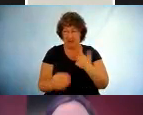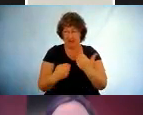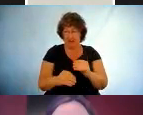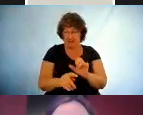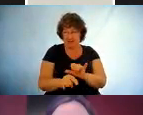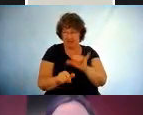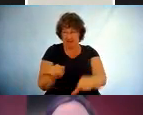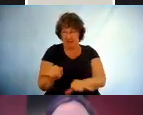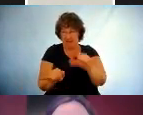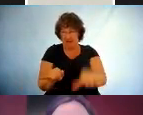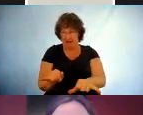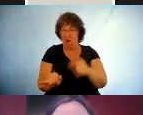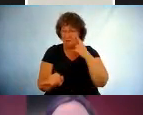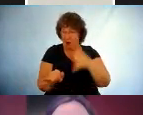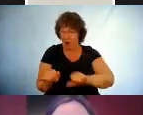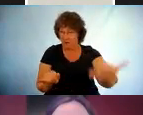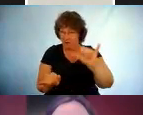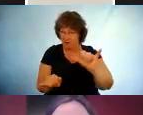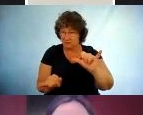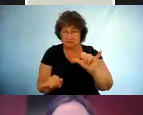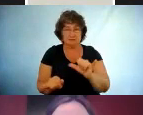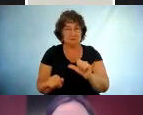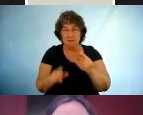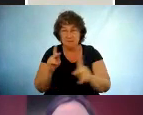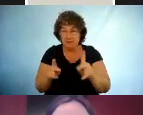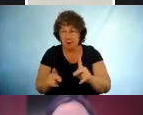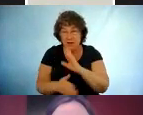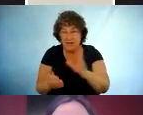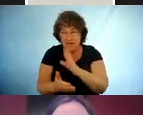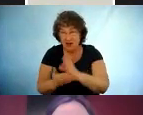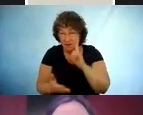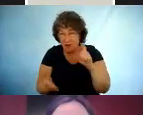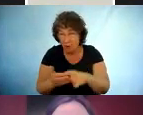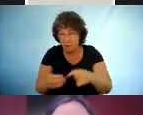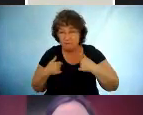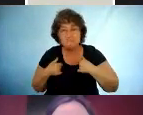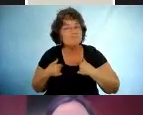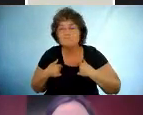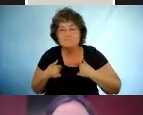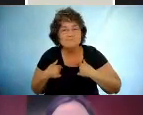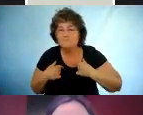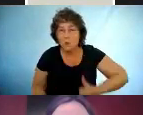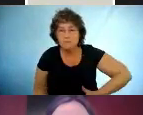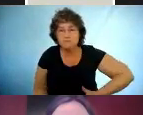my lost face or would hear my mad shout. Then I placed in this model, where a brave looker might